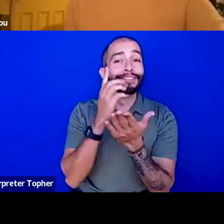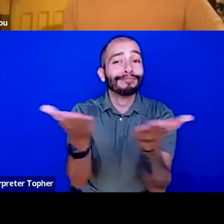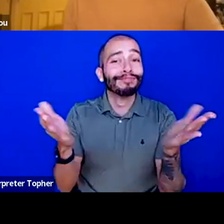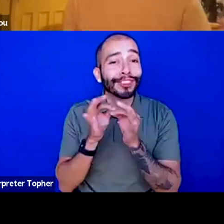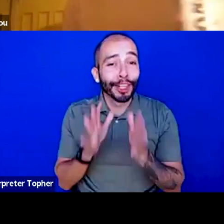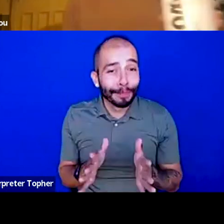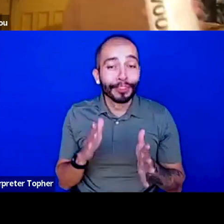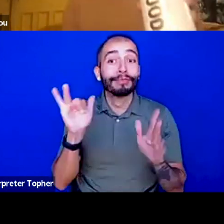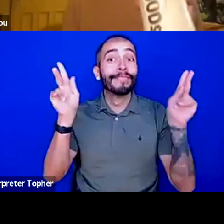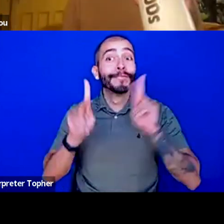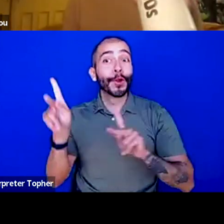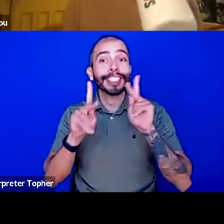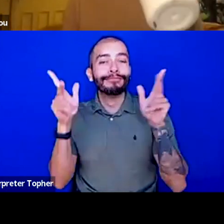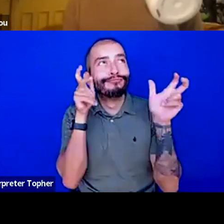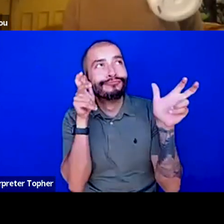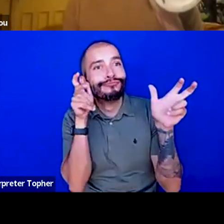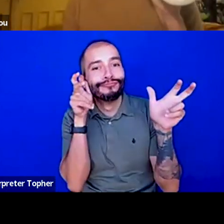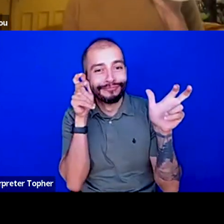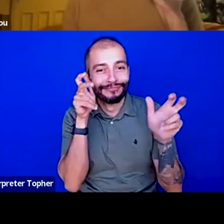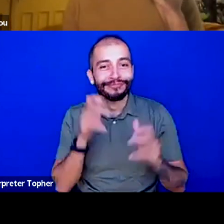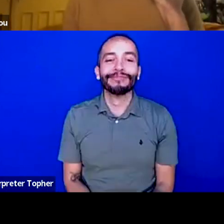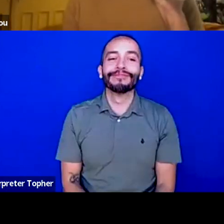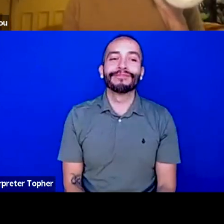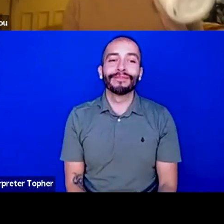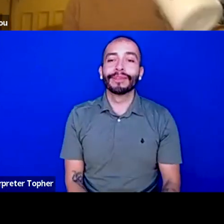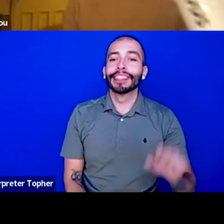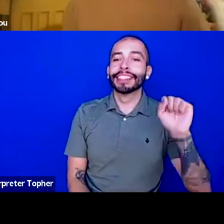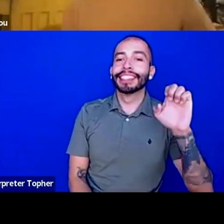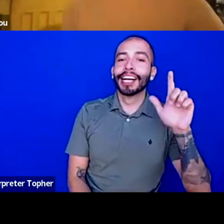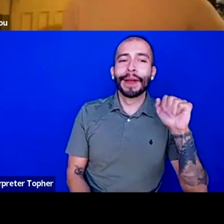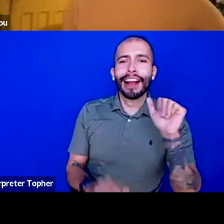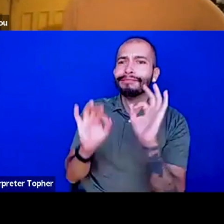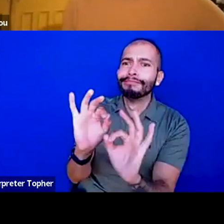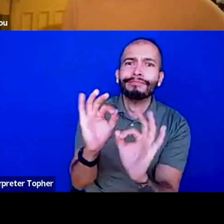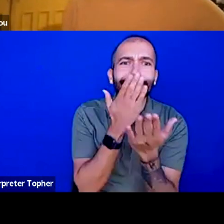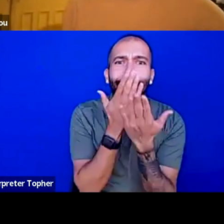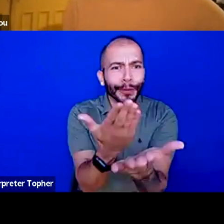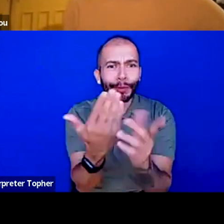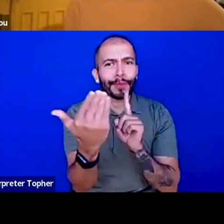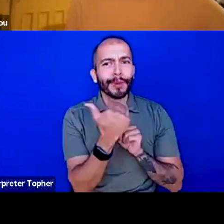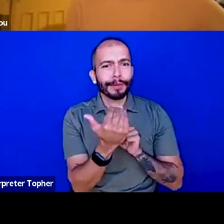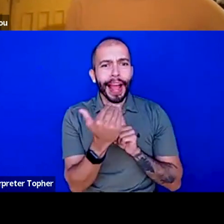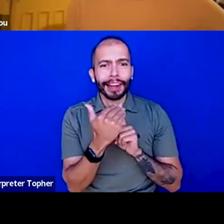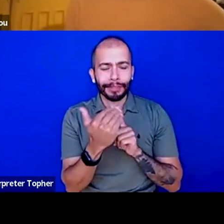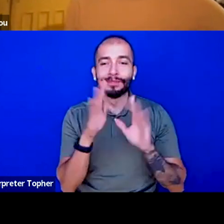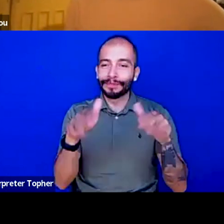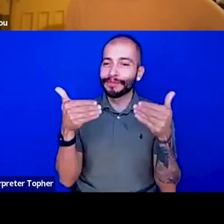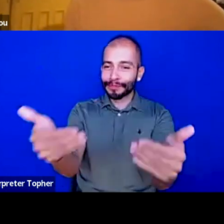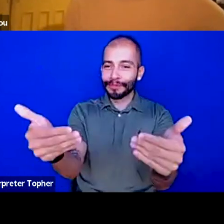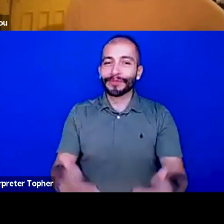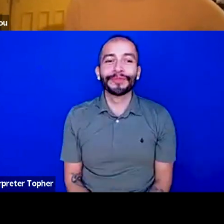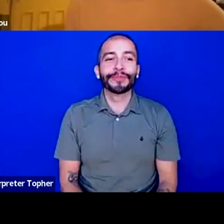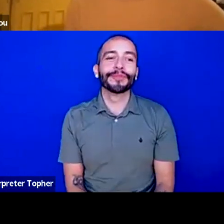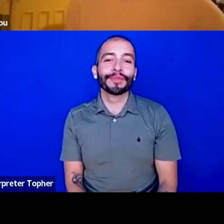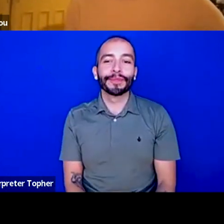This is Selima. Thank you for that reminder. All right, please go ahead, Azza. This is Azza echoing that gratitude.